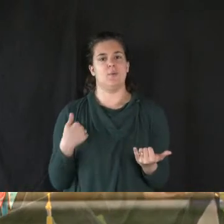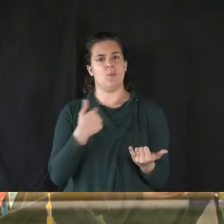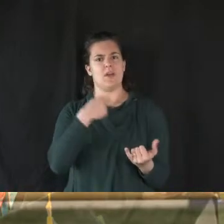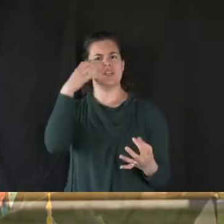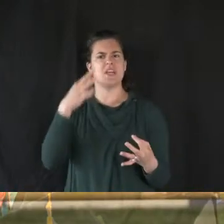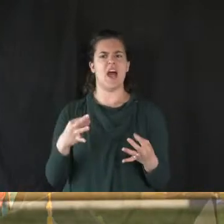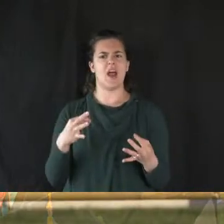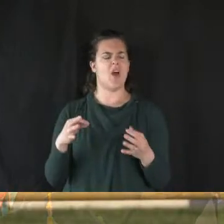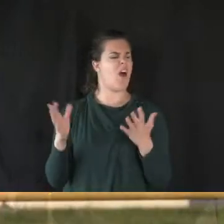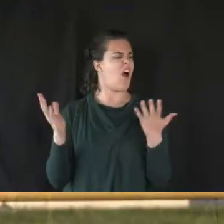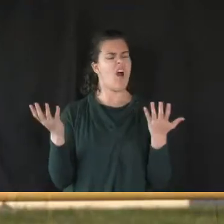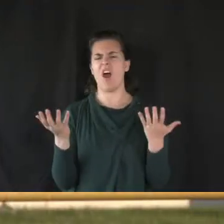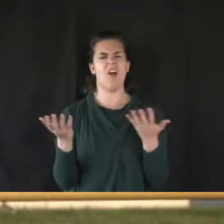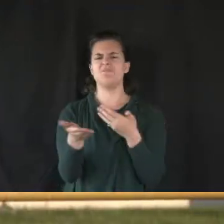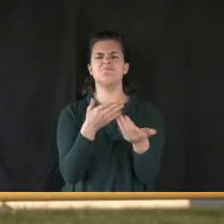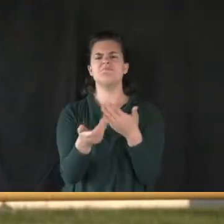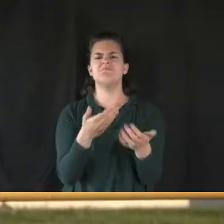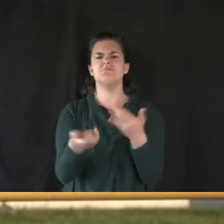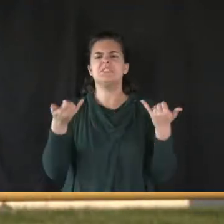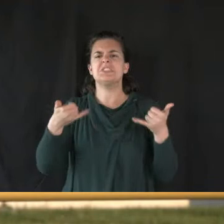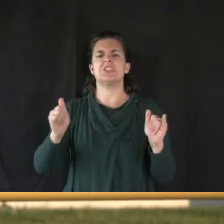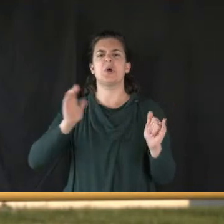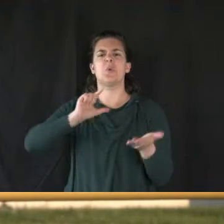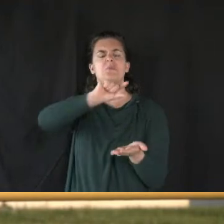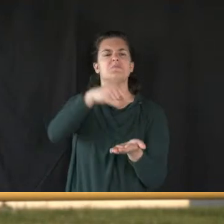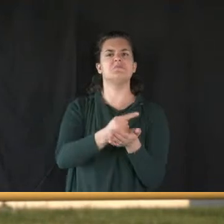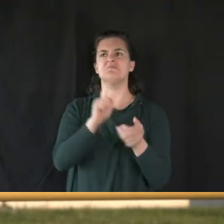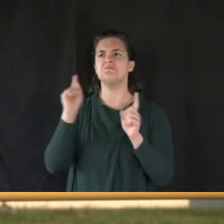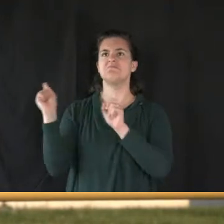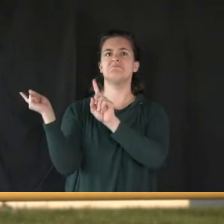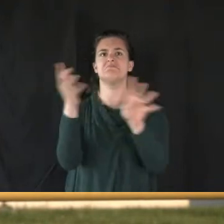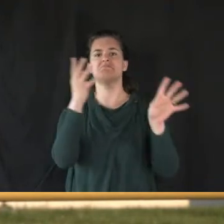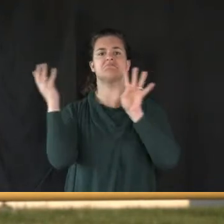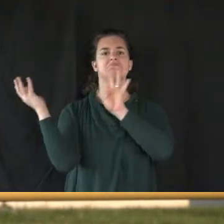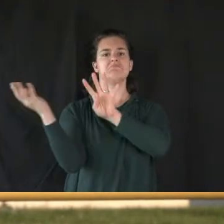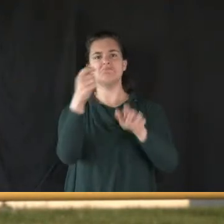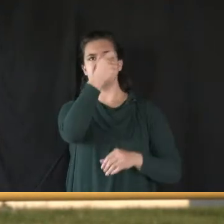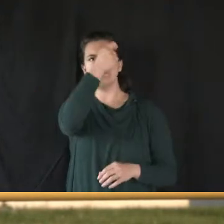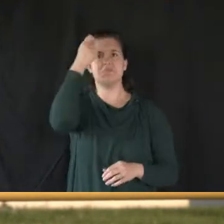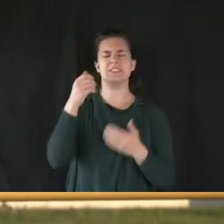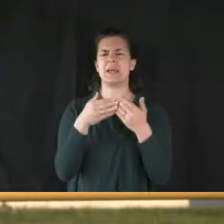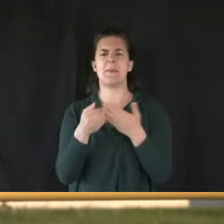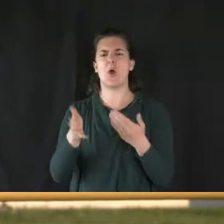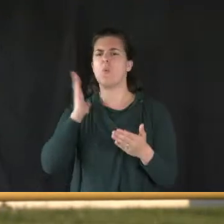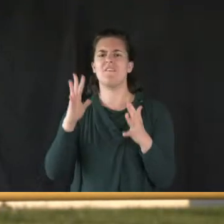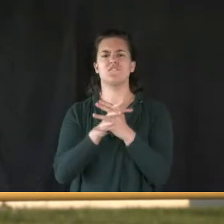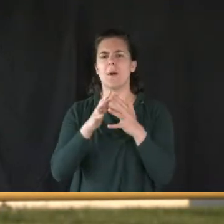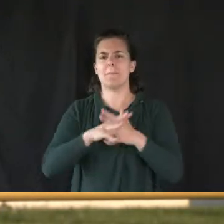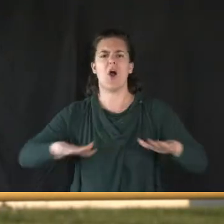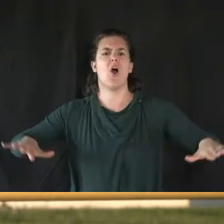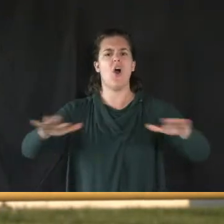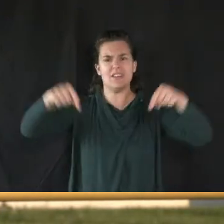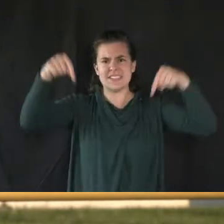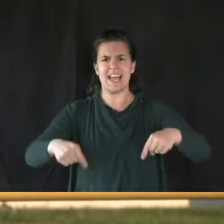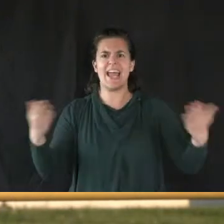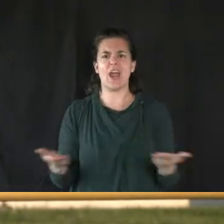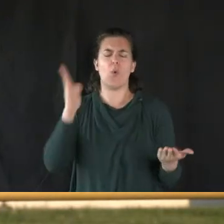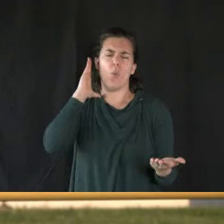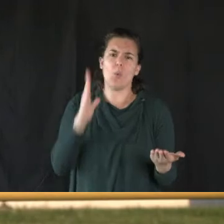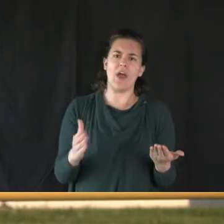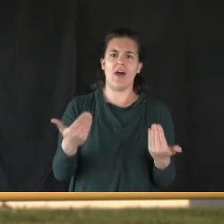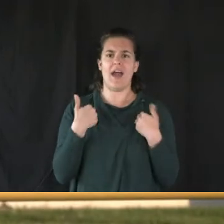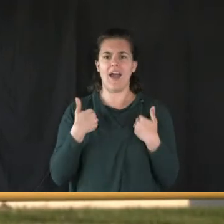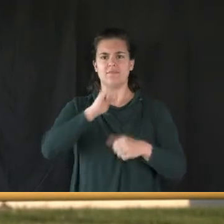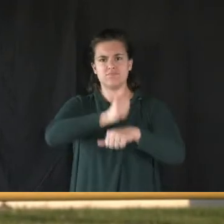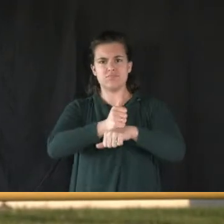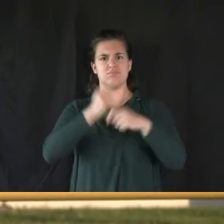graduation ceremony regardless of what COVID's doing, and if we have to do it on the football stadium, we're going to do it.